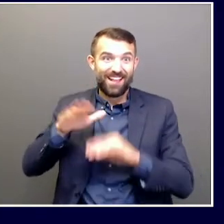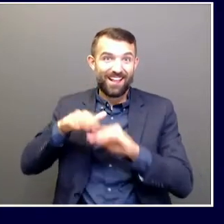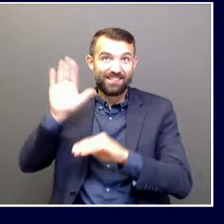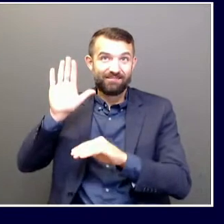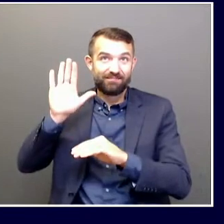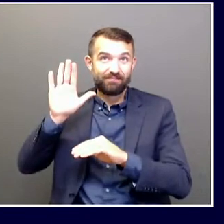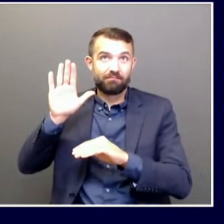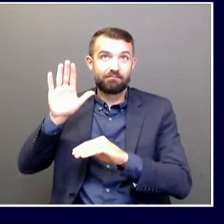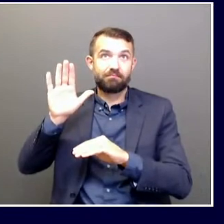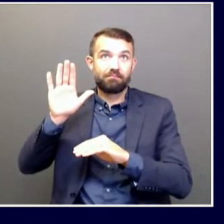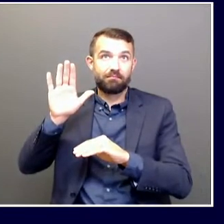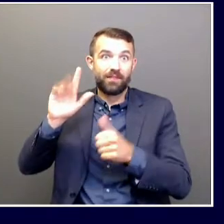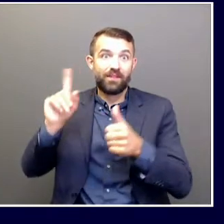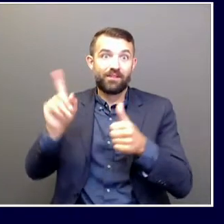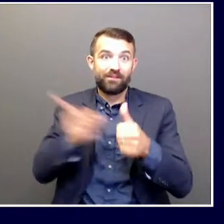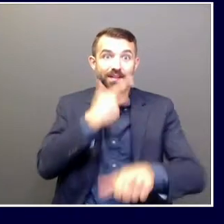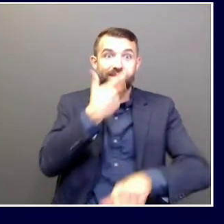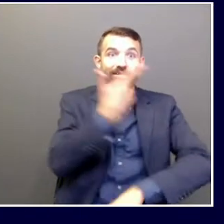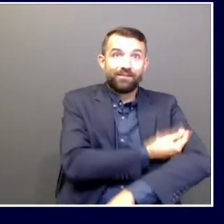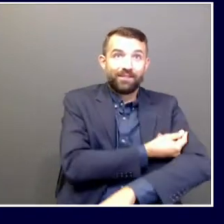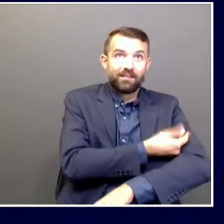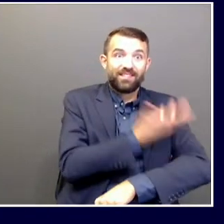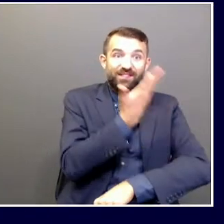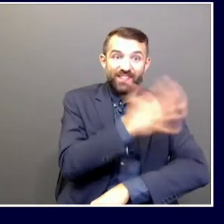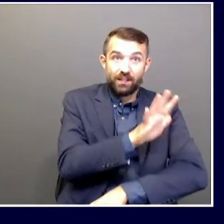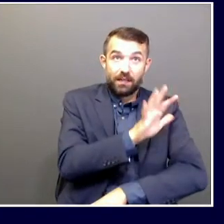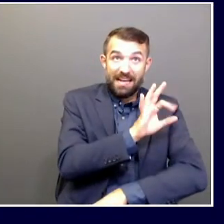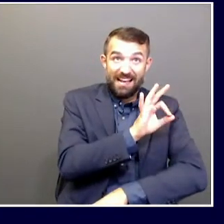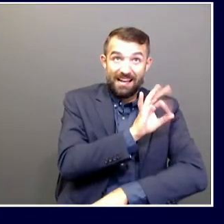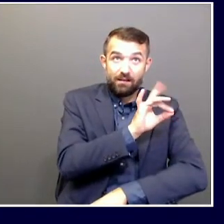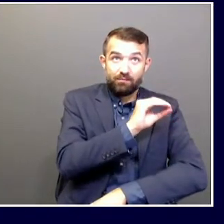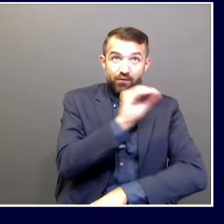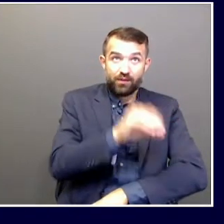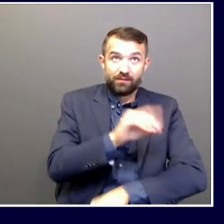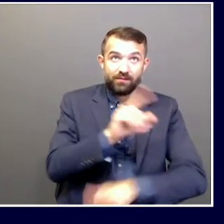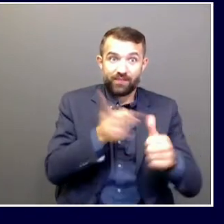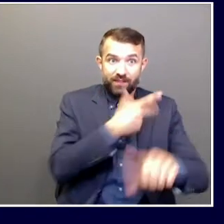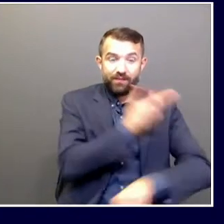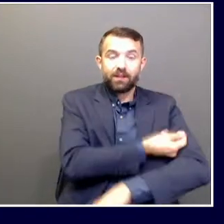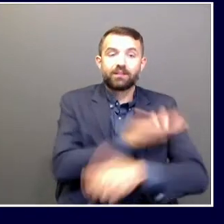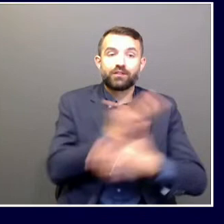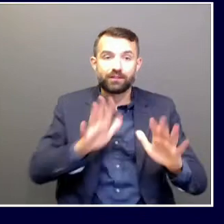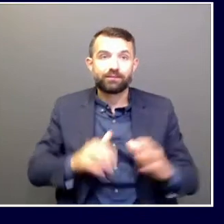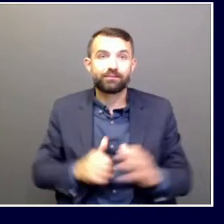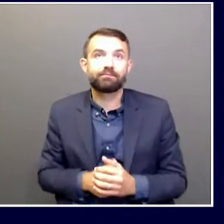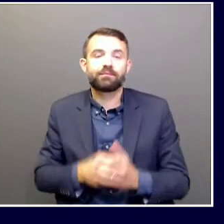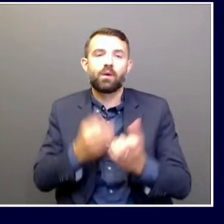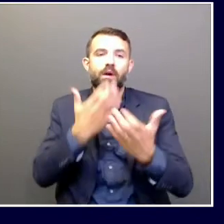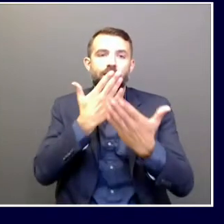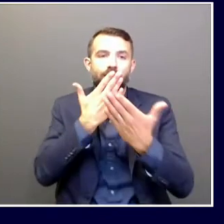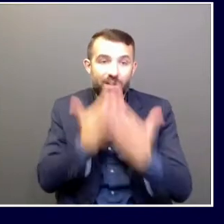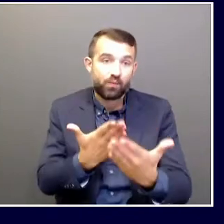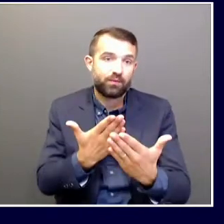their first dose. Those are first-rate numbers, and I'd like to thank the people of Maine for doing their part